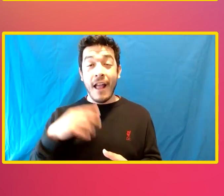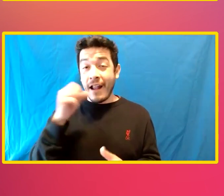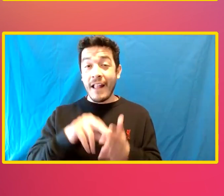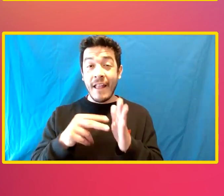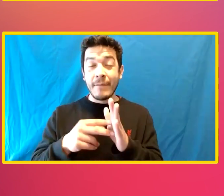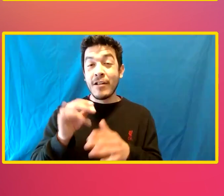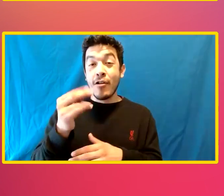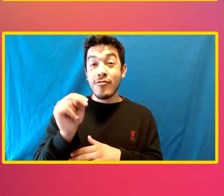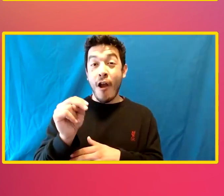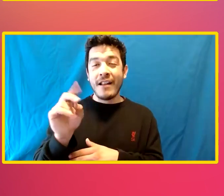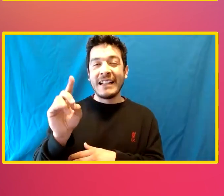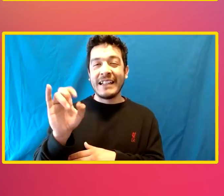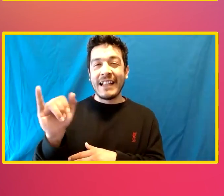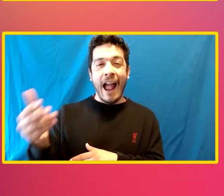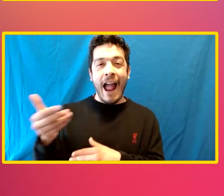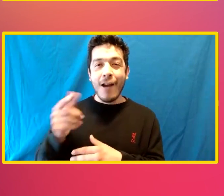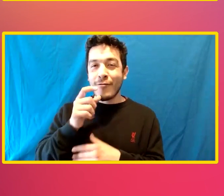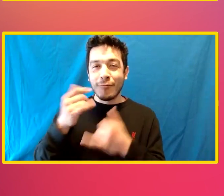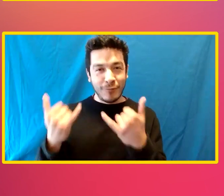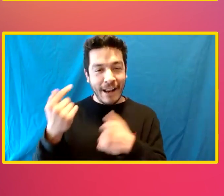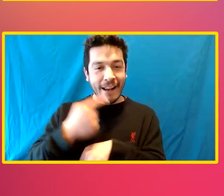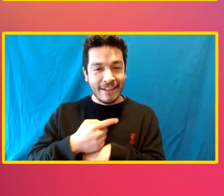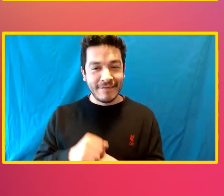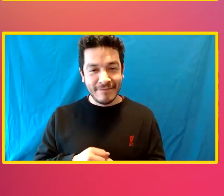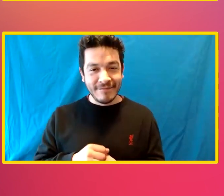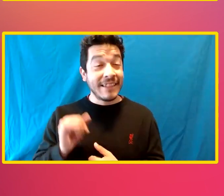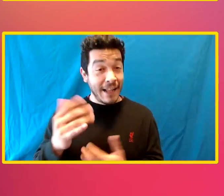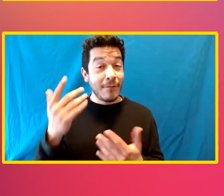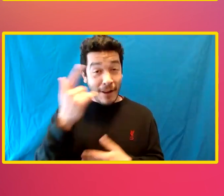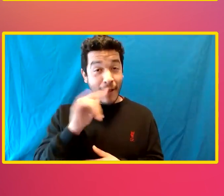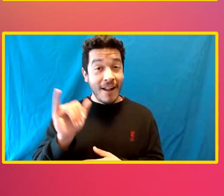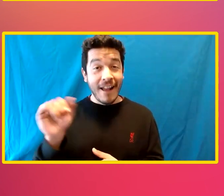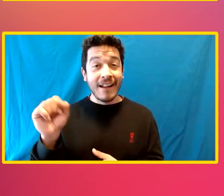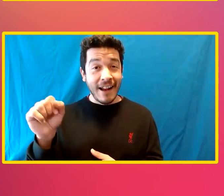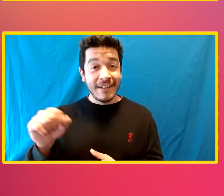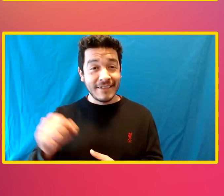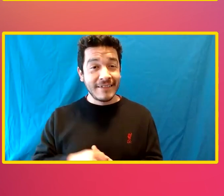John the DEI hire today, right? White guy That's what on it the looks like. That's what it looks like. Yeah.